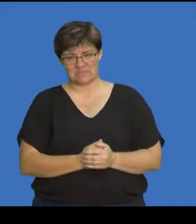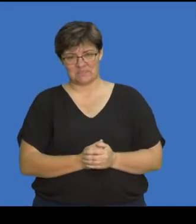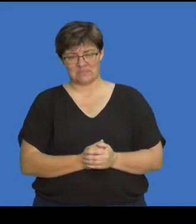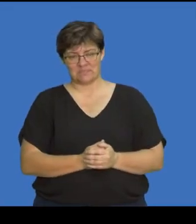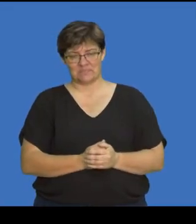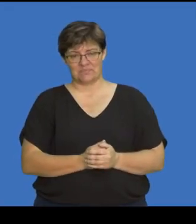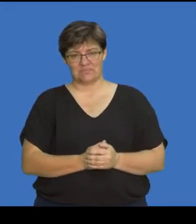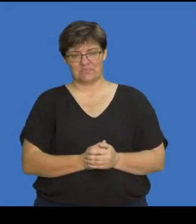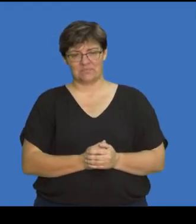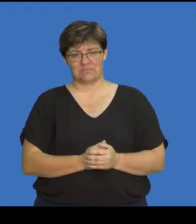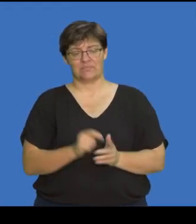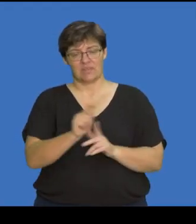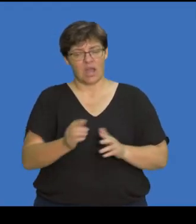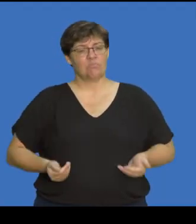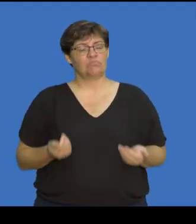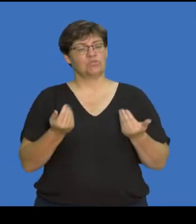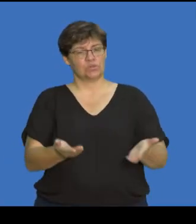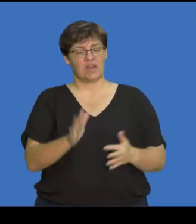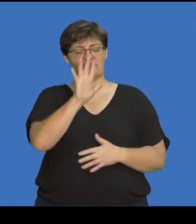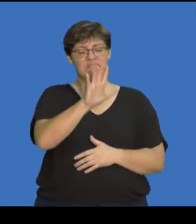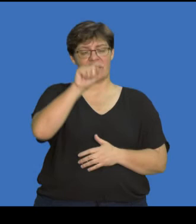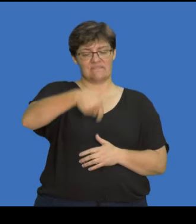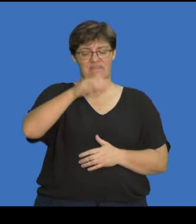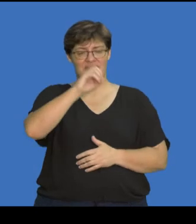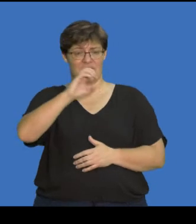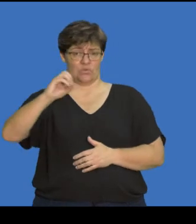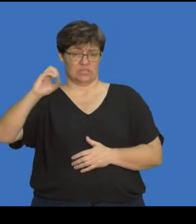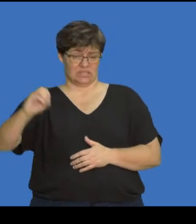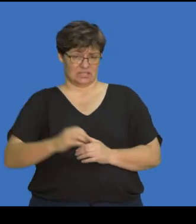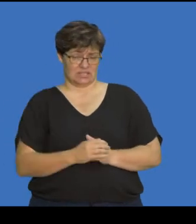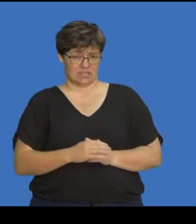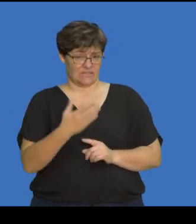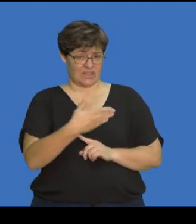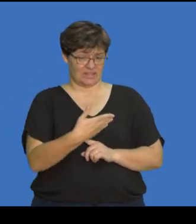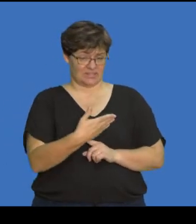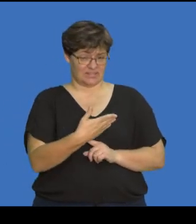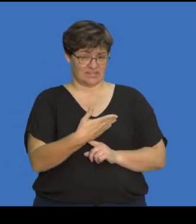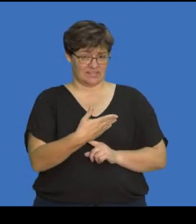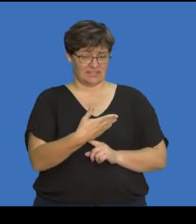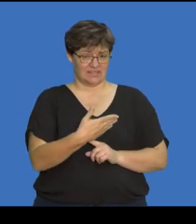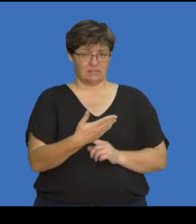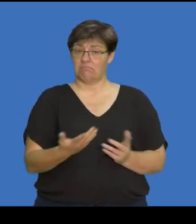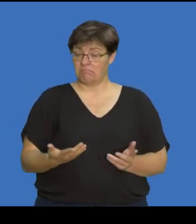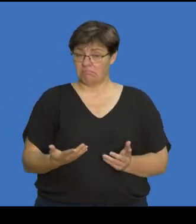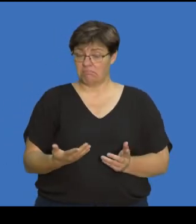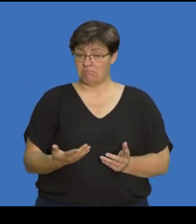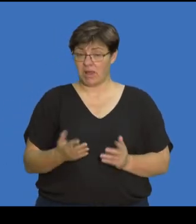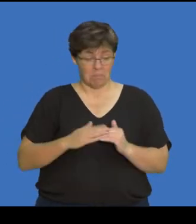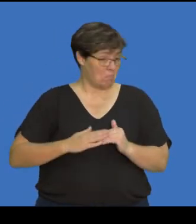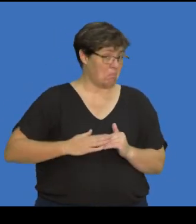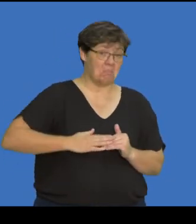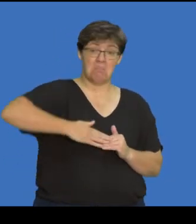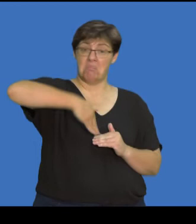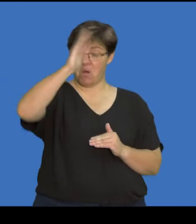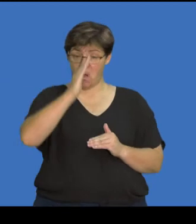go. He's producing and selling 5,000 flags, which is significantly